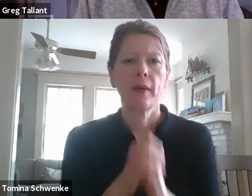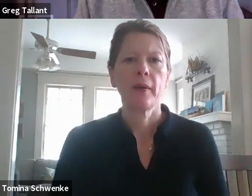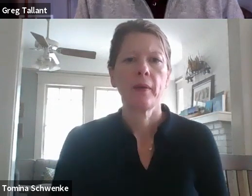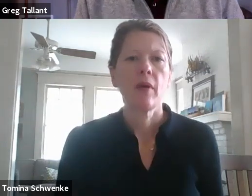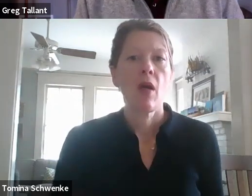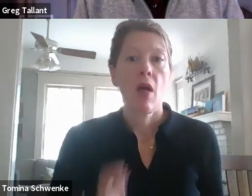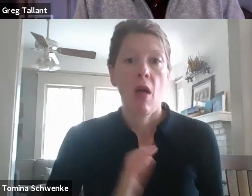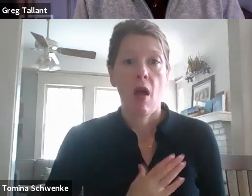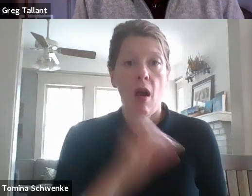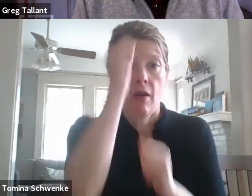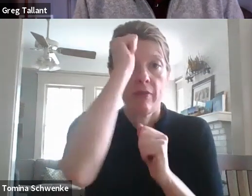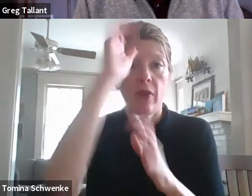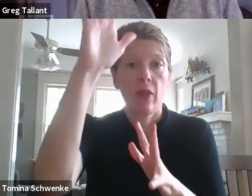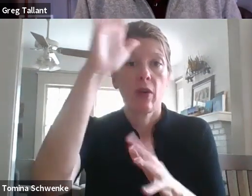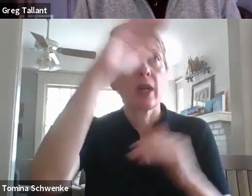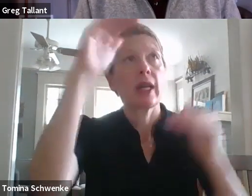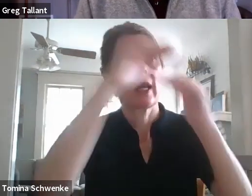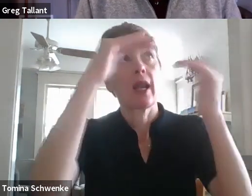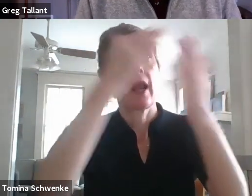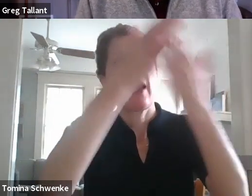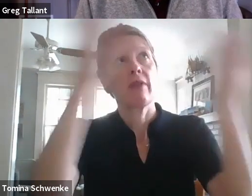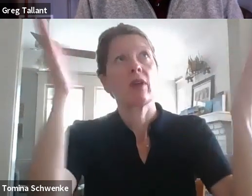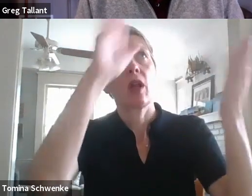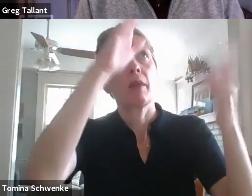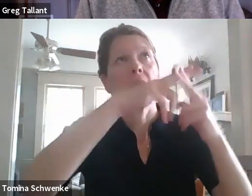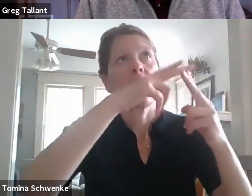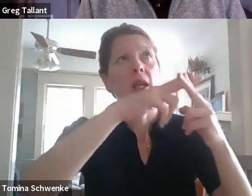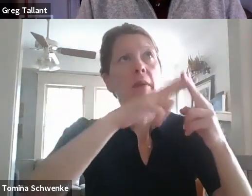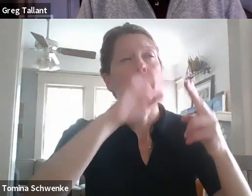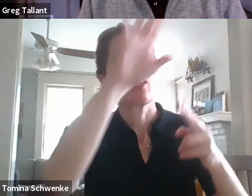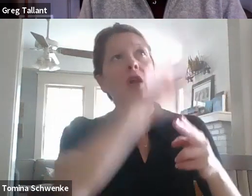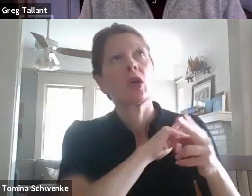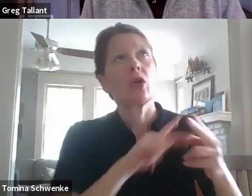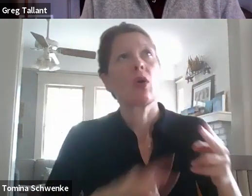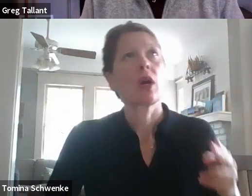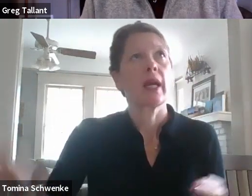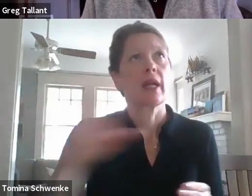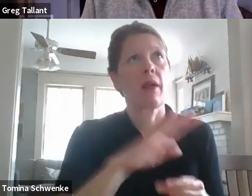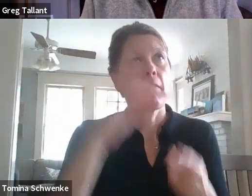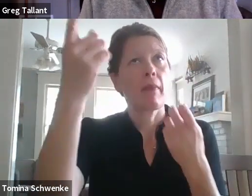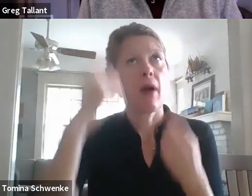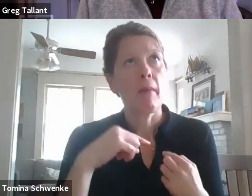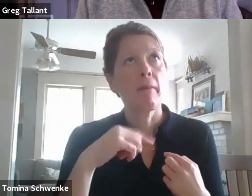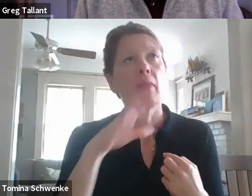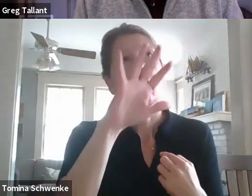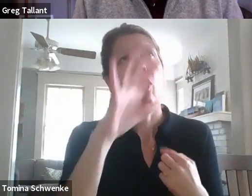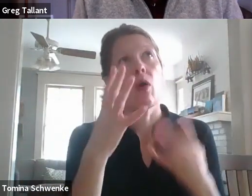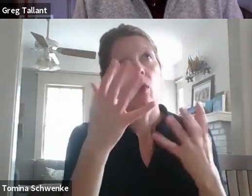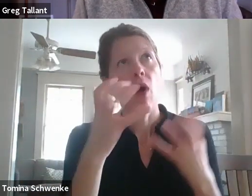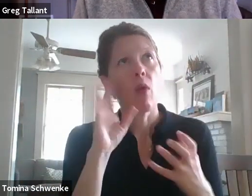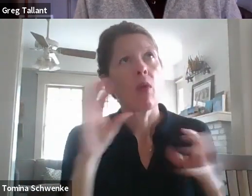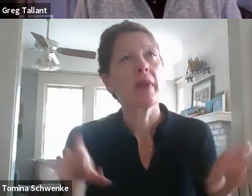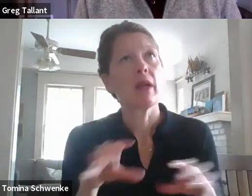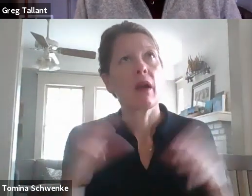Our Father, who art in heaven, hallowed be thy name. Thy kingdom come, thy will be